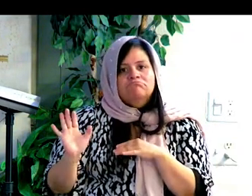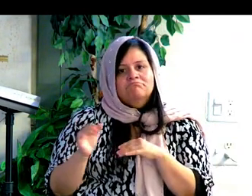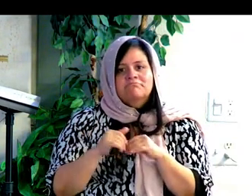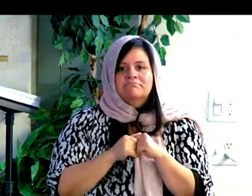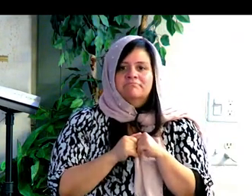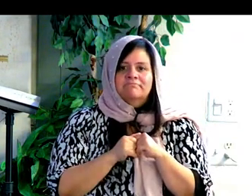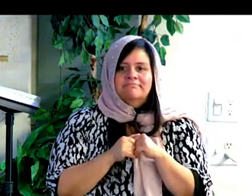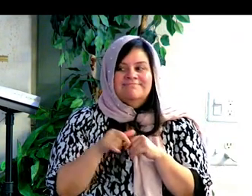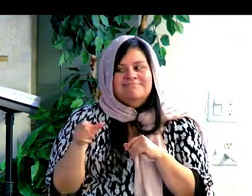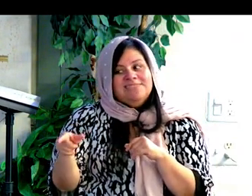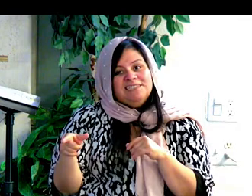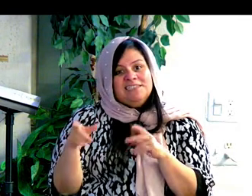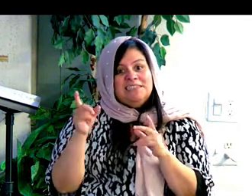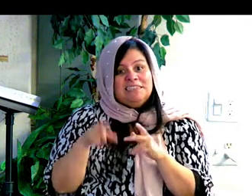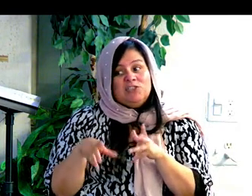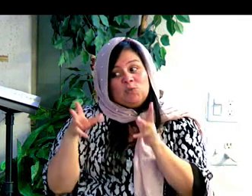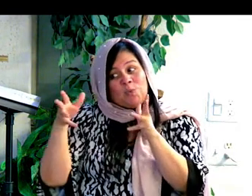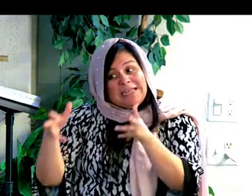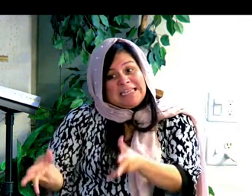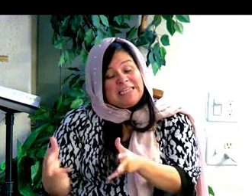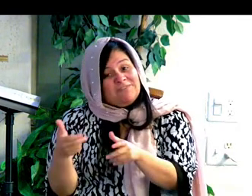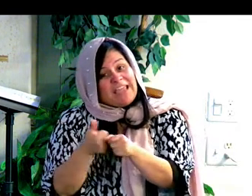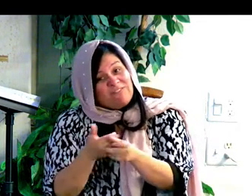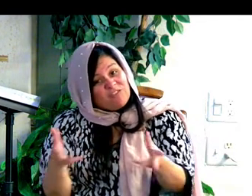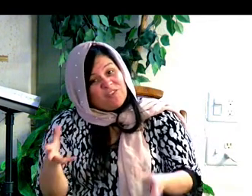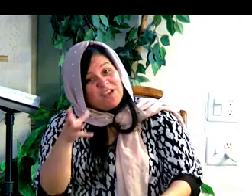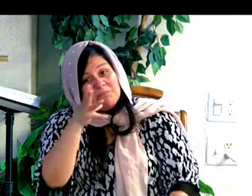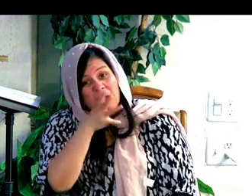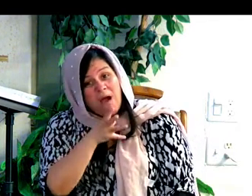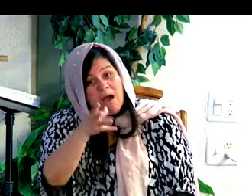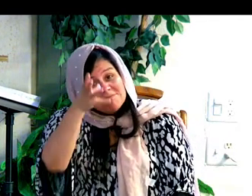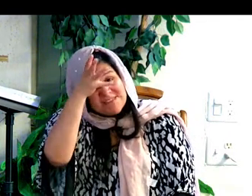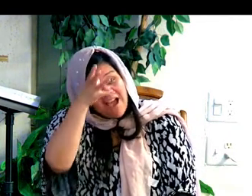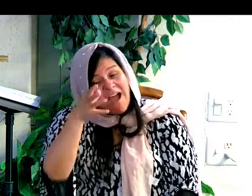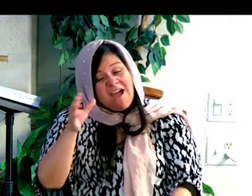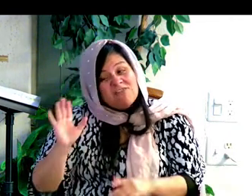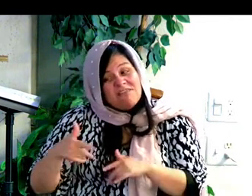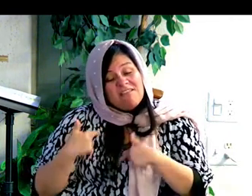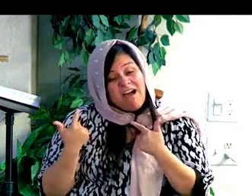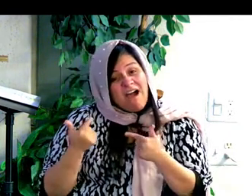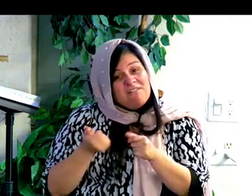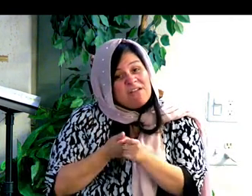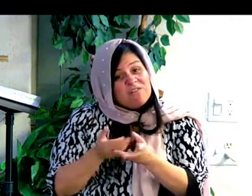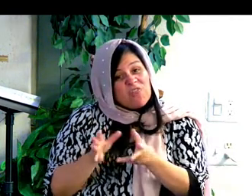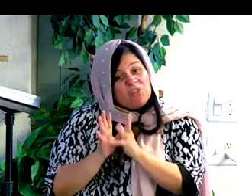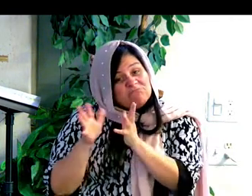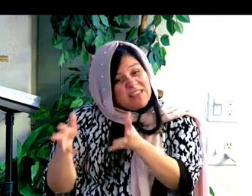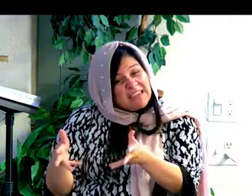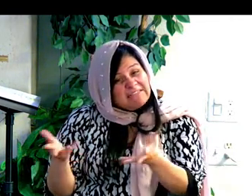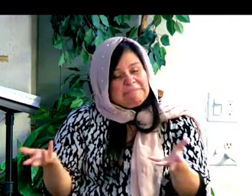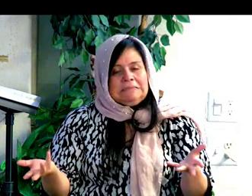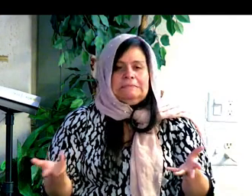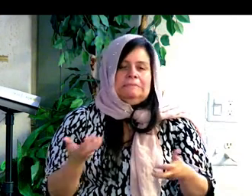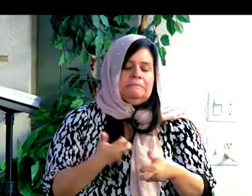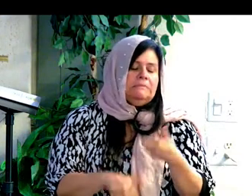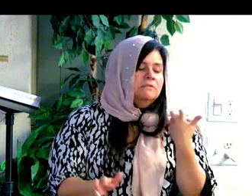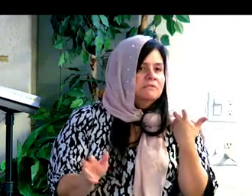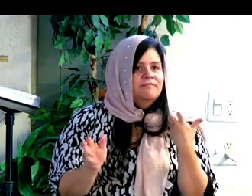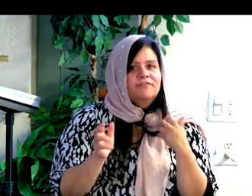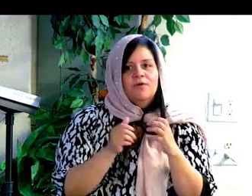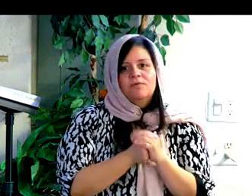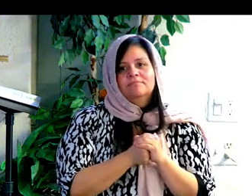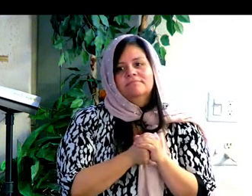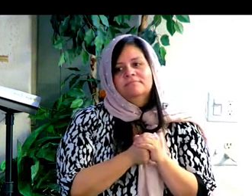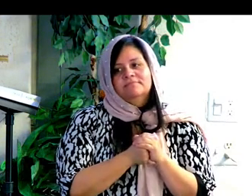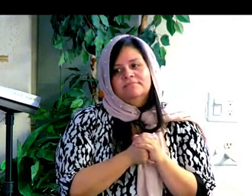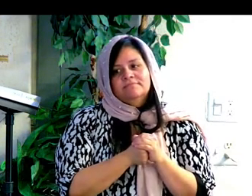she's got to leave everything, she's got to leave mom and dad and leave all Pero es algo, ella tiene que dejar a su madre y su padre. And go